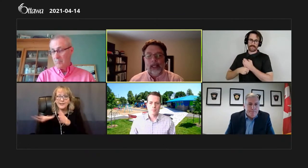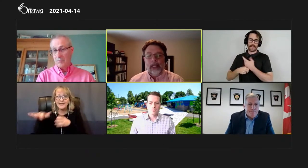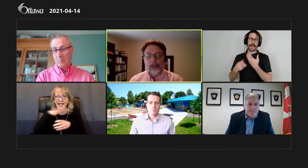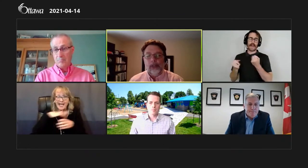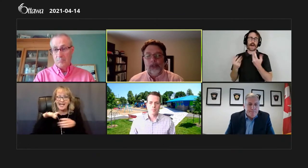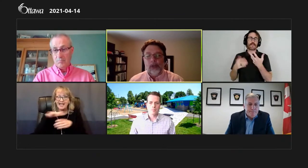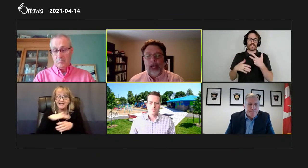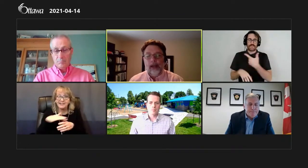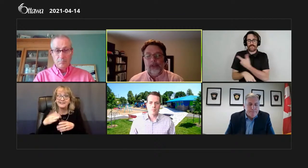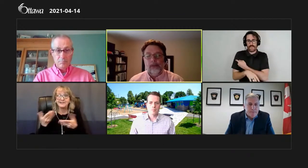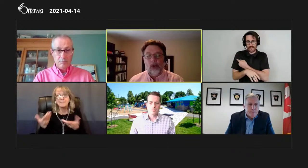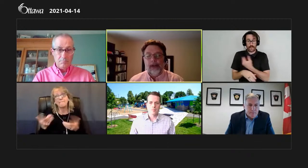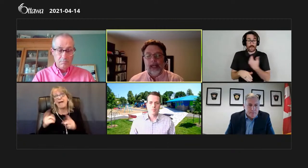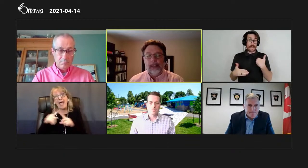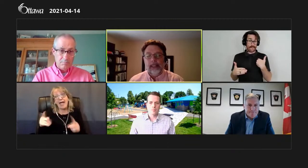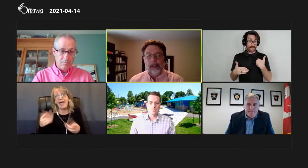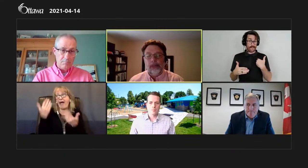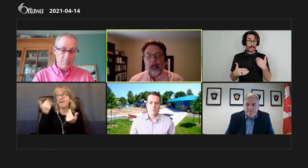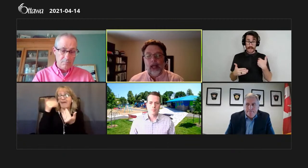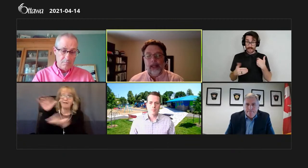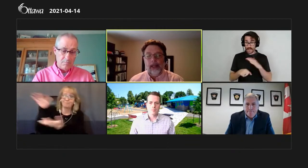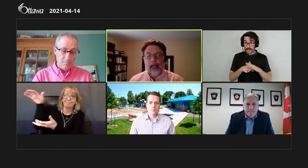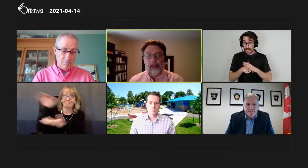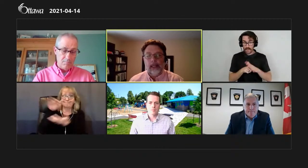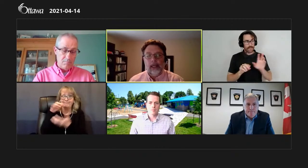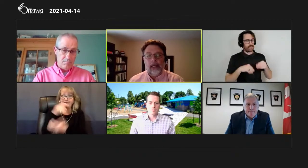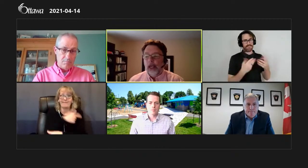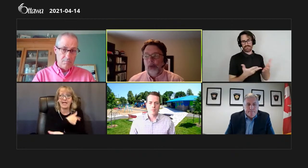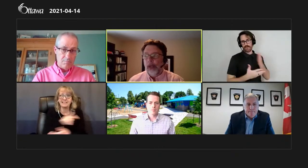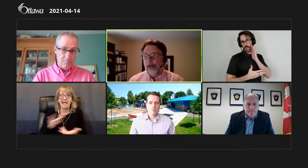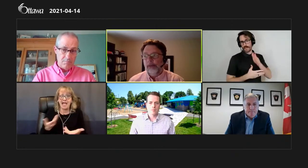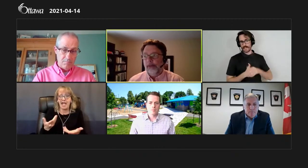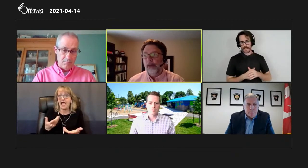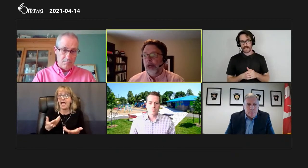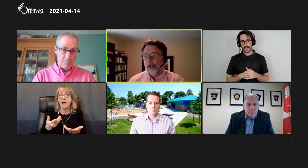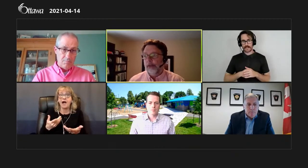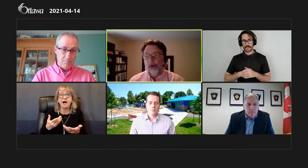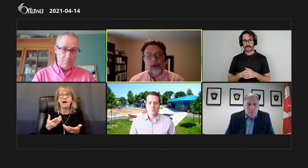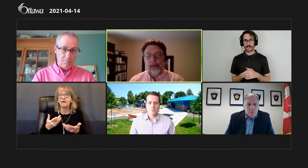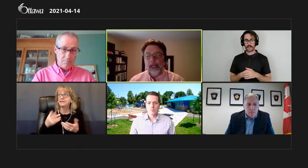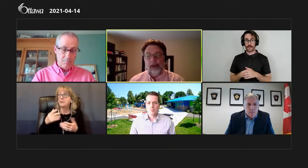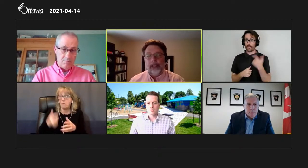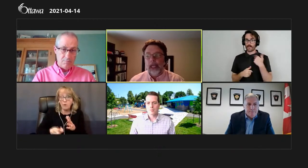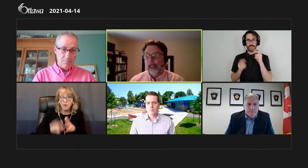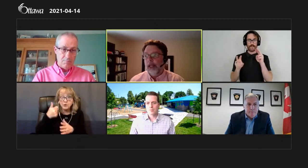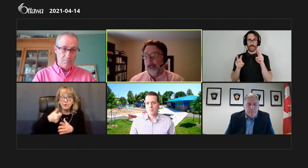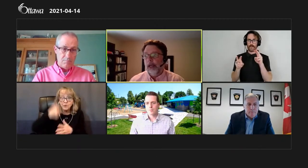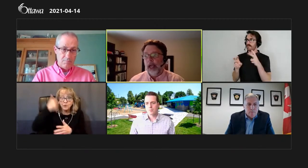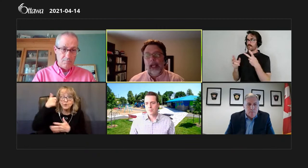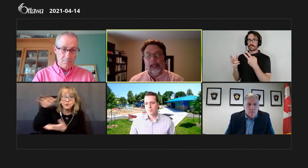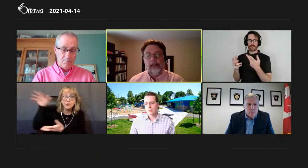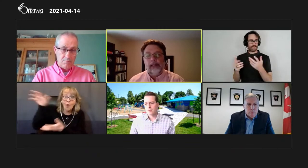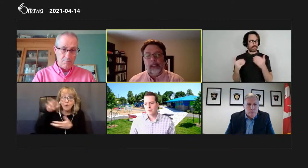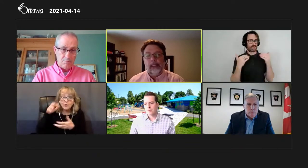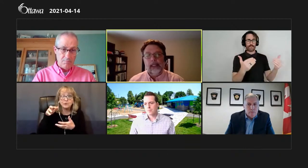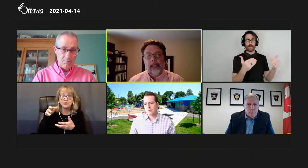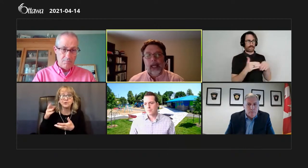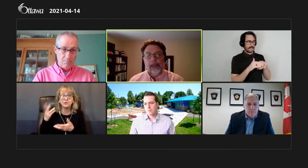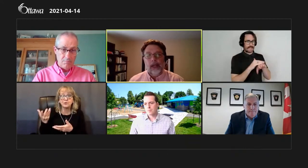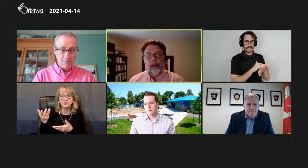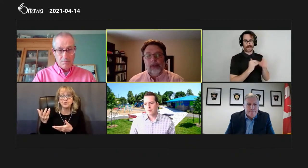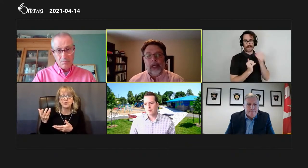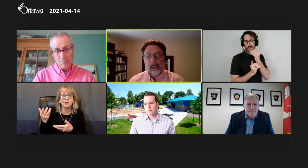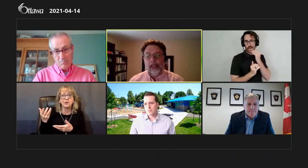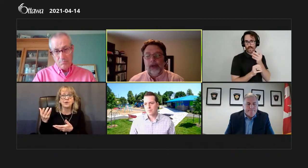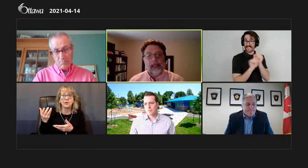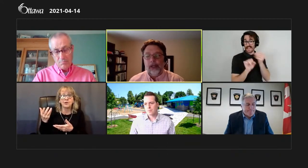You know, as soon as we have some more vaccine supplies, that we very much look forward to being able to get in there and be